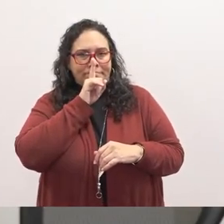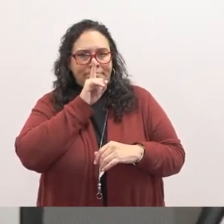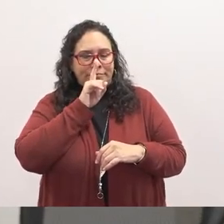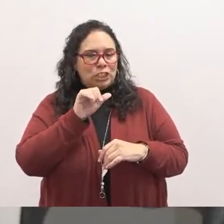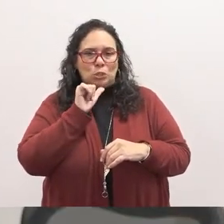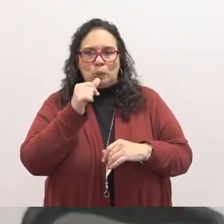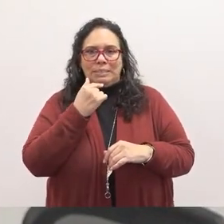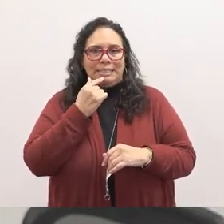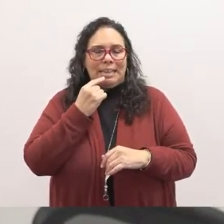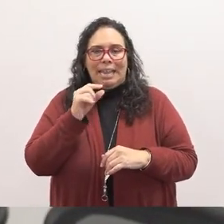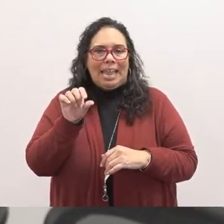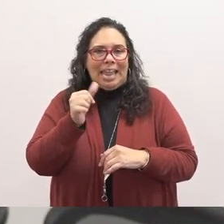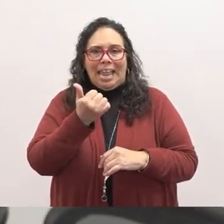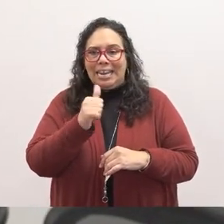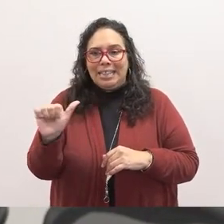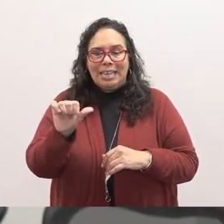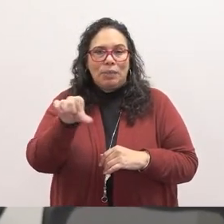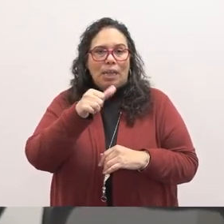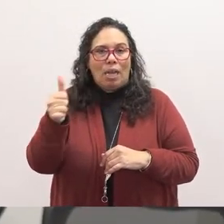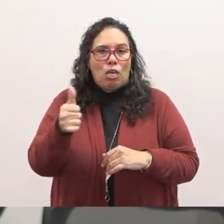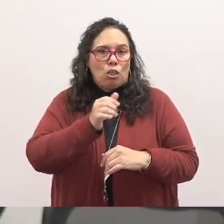board member and what they thought. You keep to your own